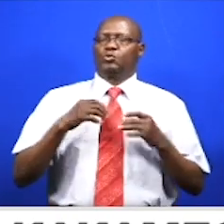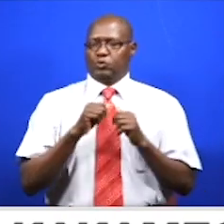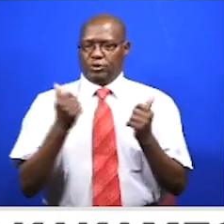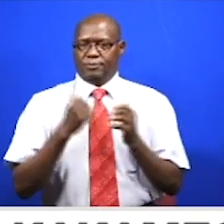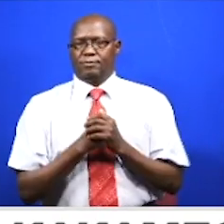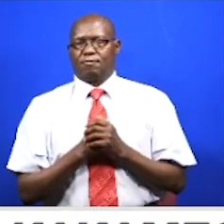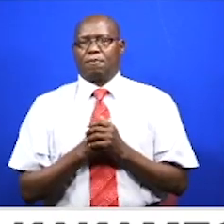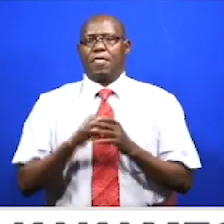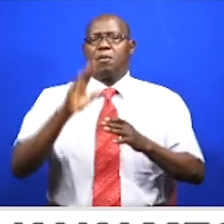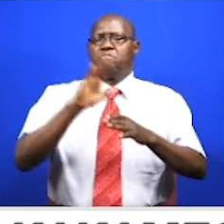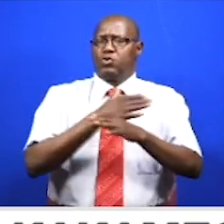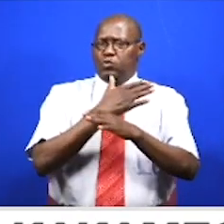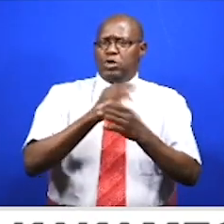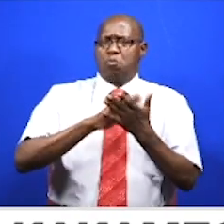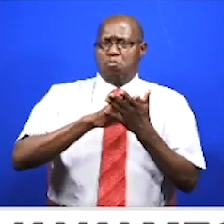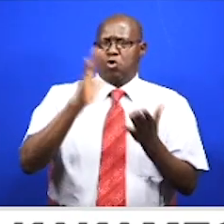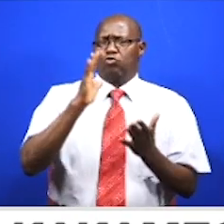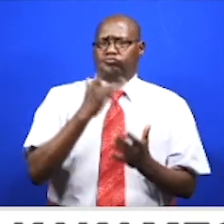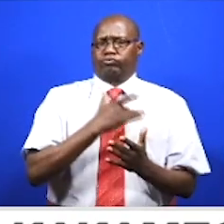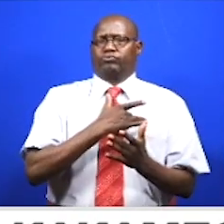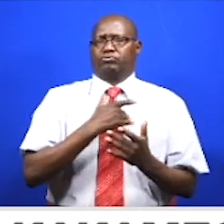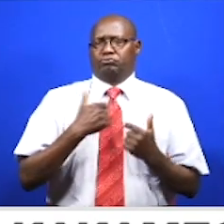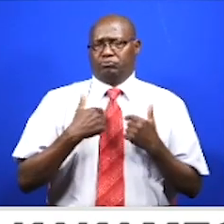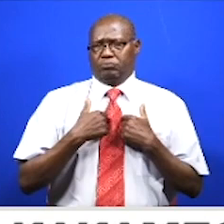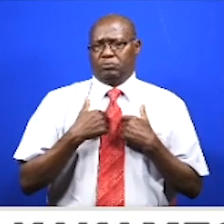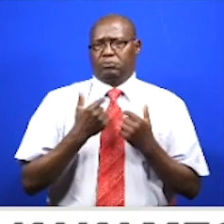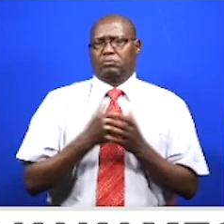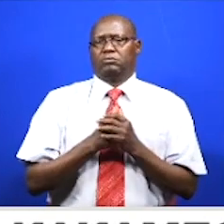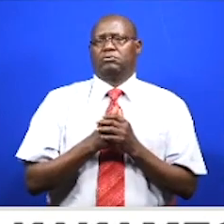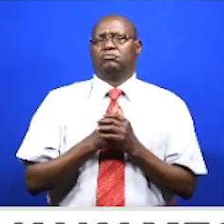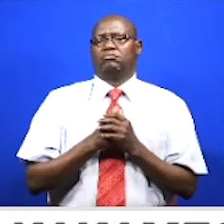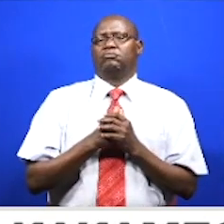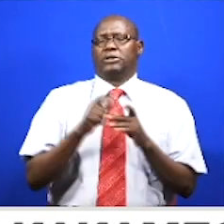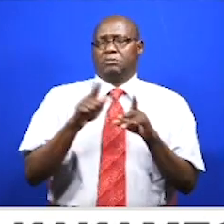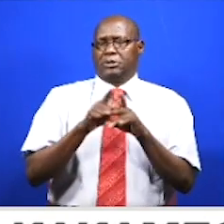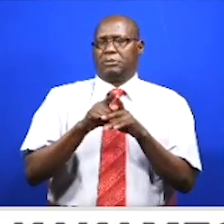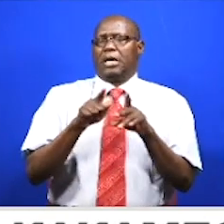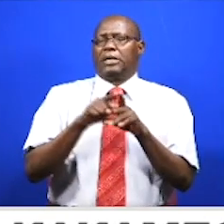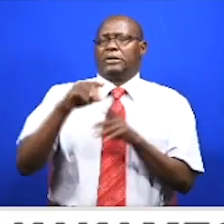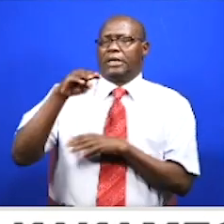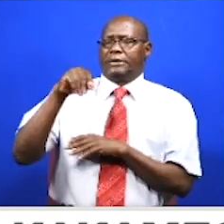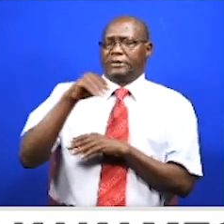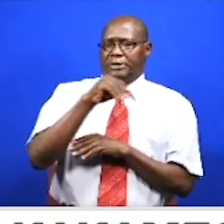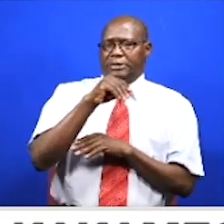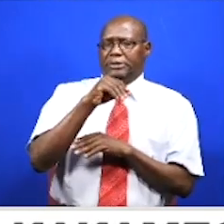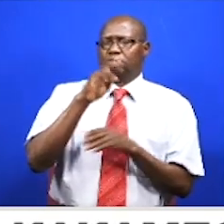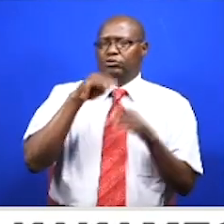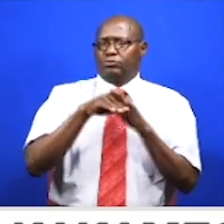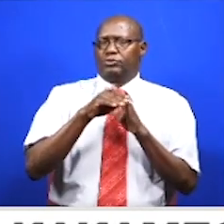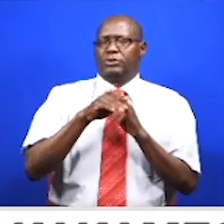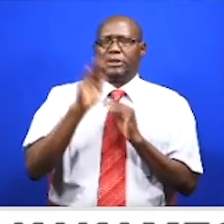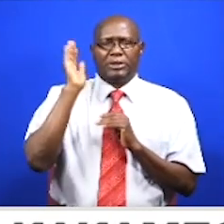usually grounds me because it started by that seed that was planted many, many years ago as a child by listening to Hope FM. Yes, so I'd